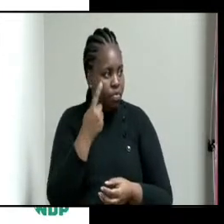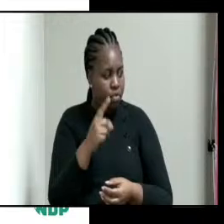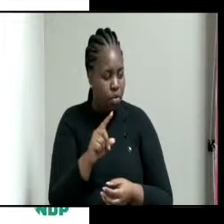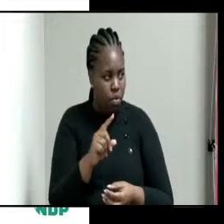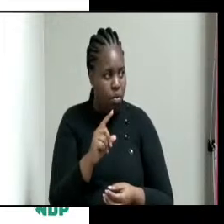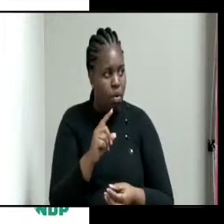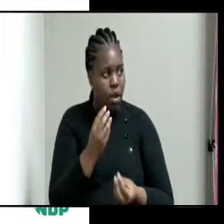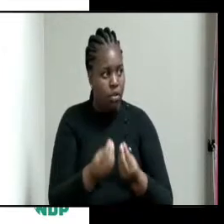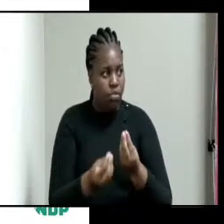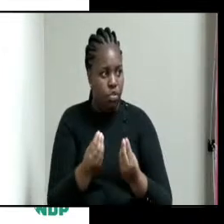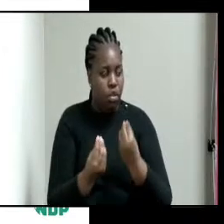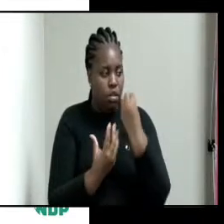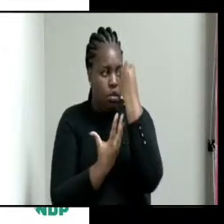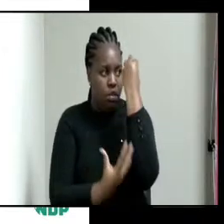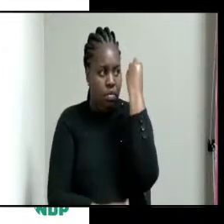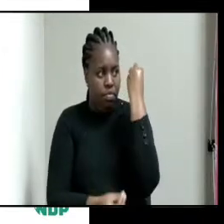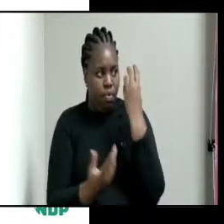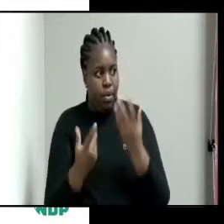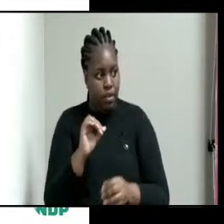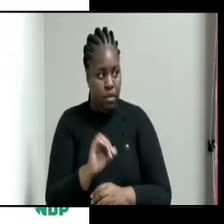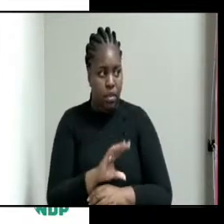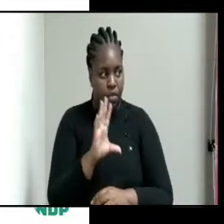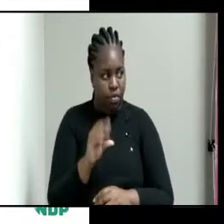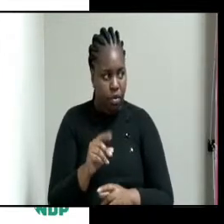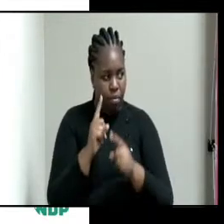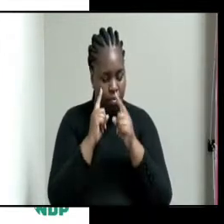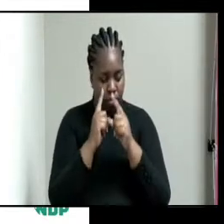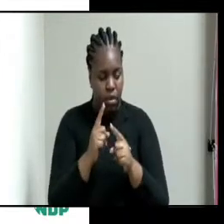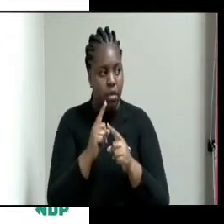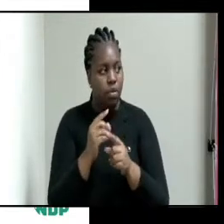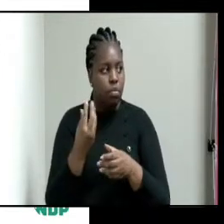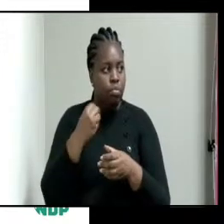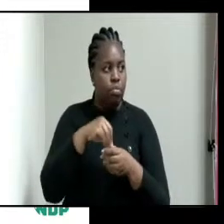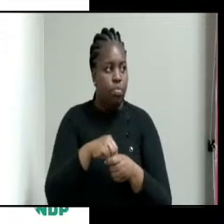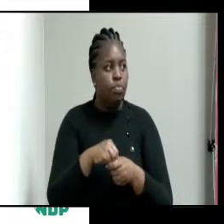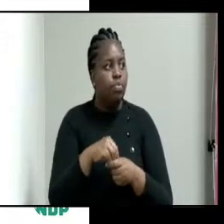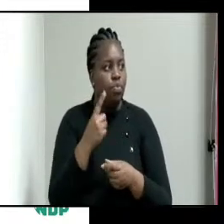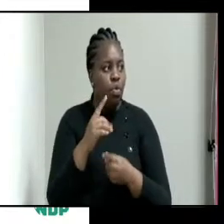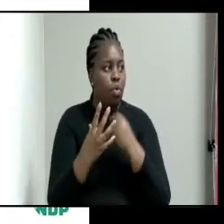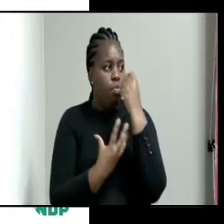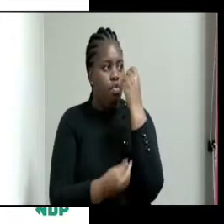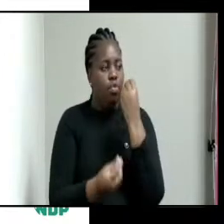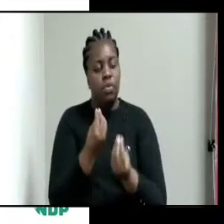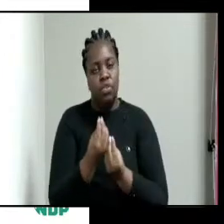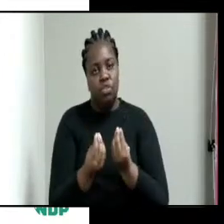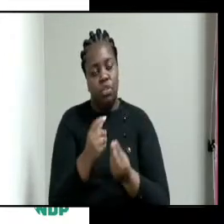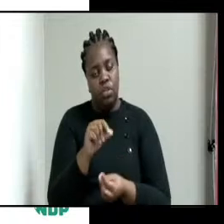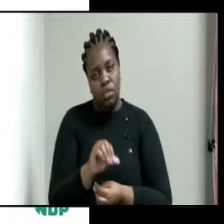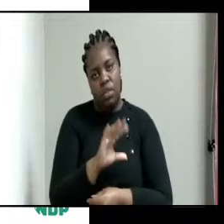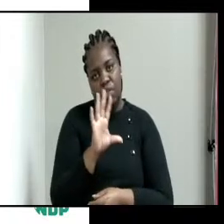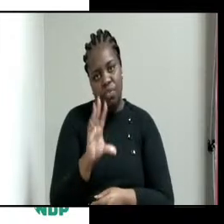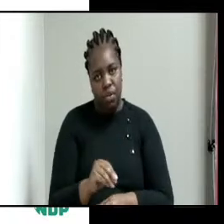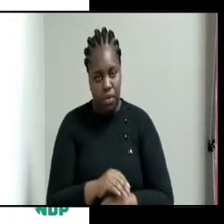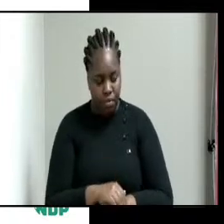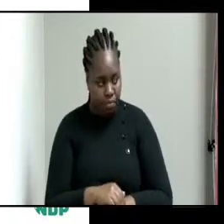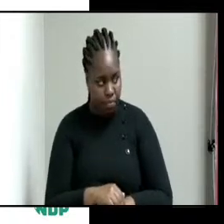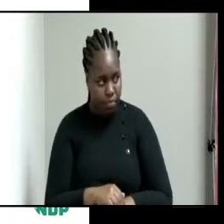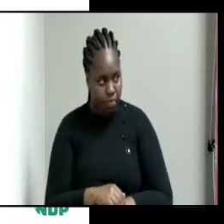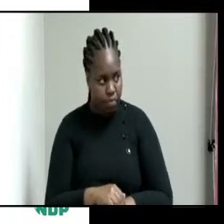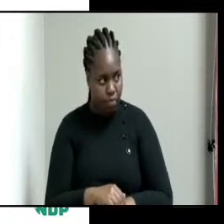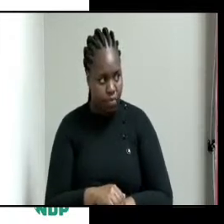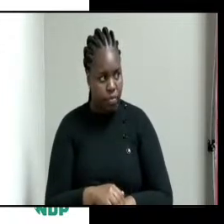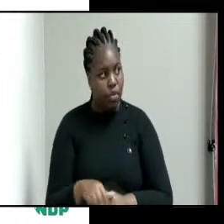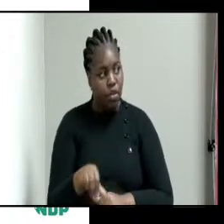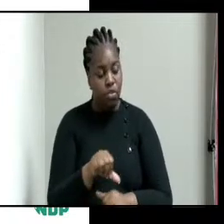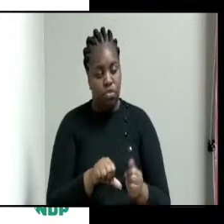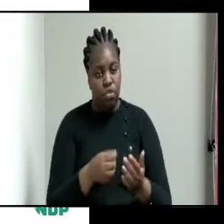multidimensional child poverty levels in South Africa, the main contributors to the poverty situation of children in South Africa,